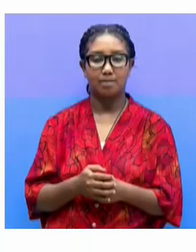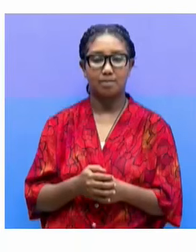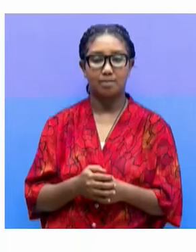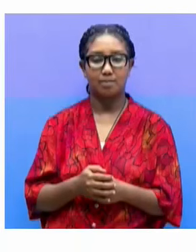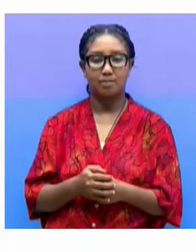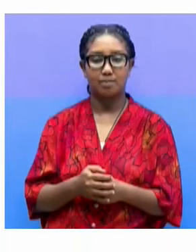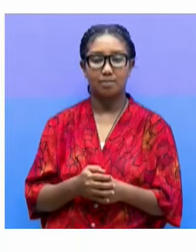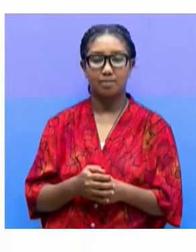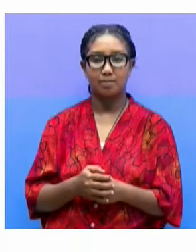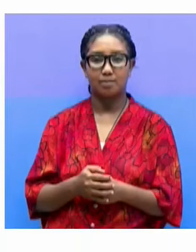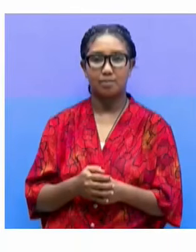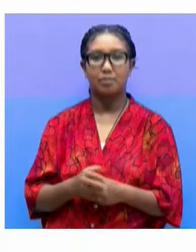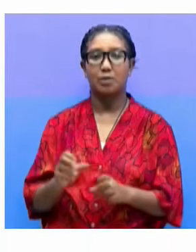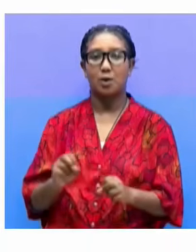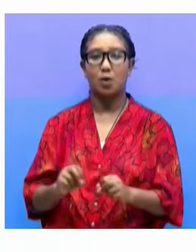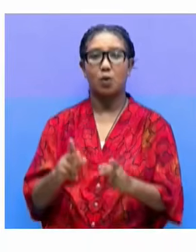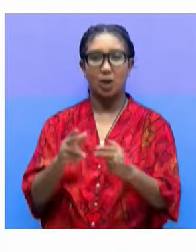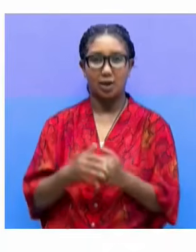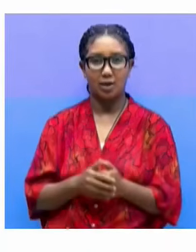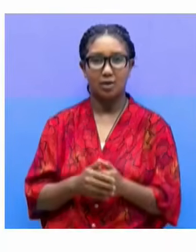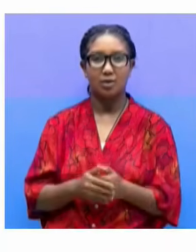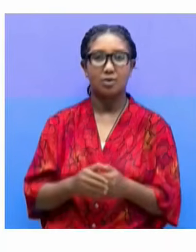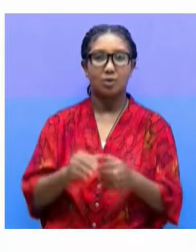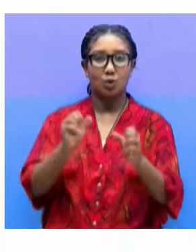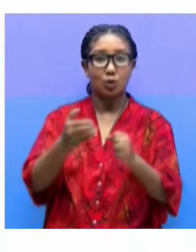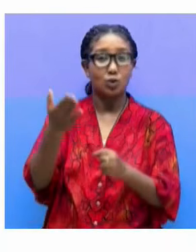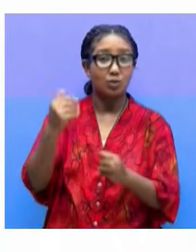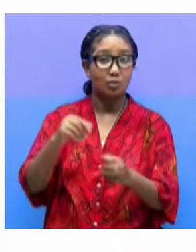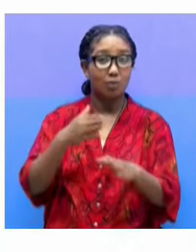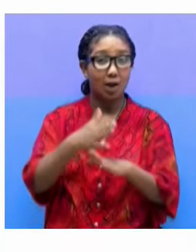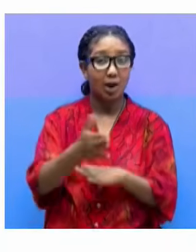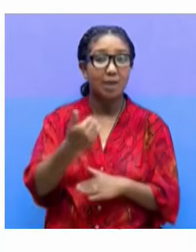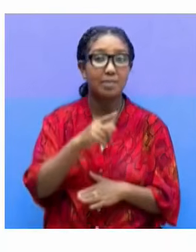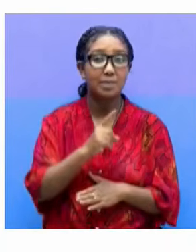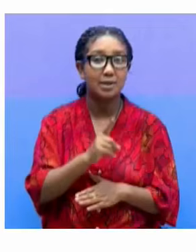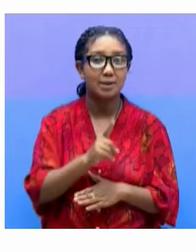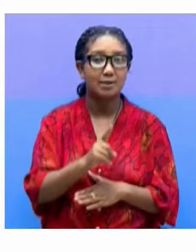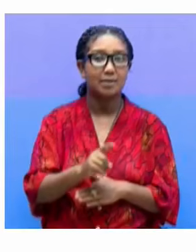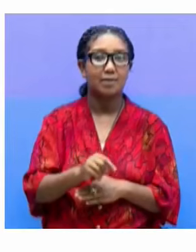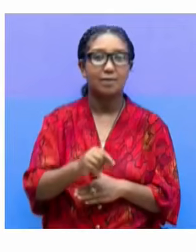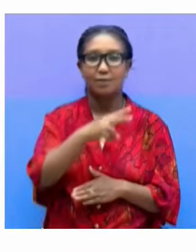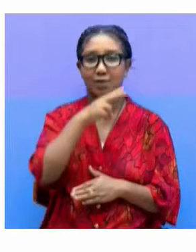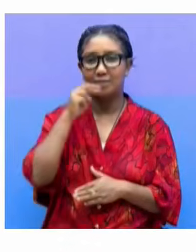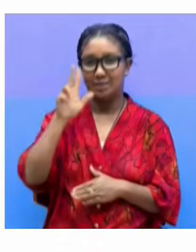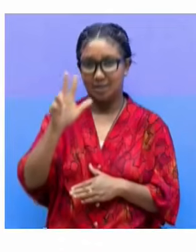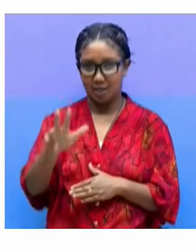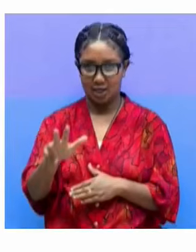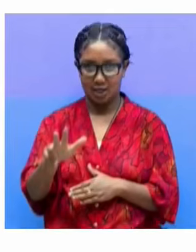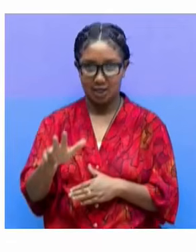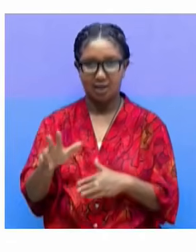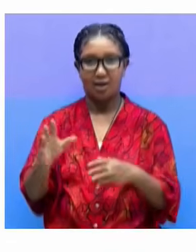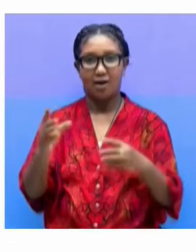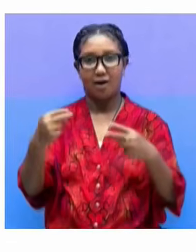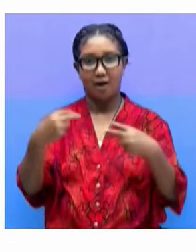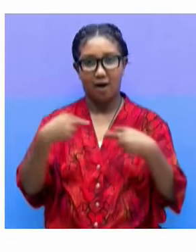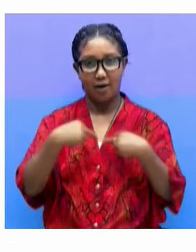All right? Okay, then after could, what do we have? The perfect one, yeah?